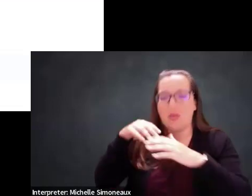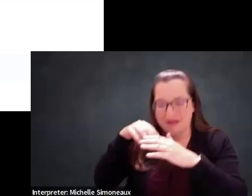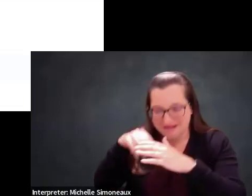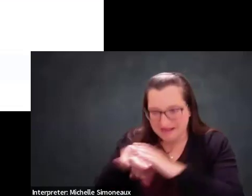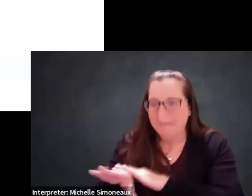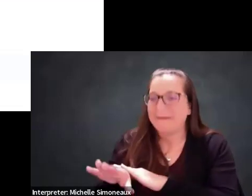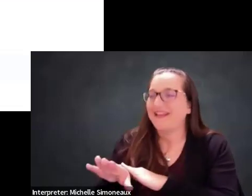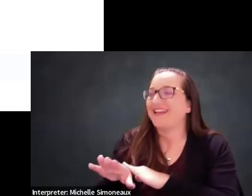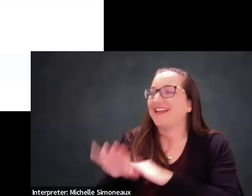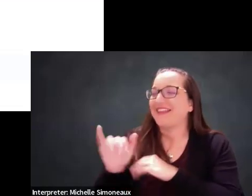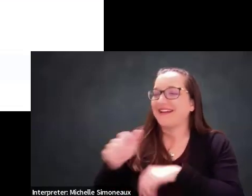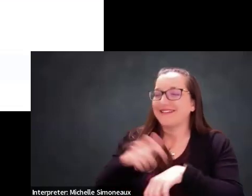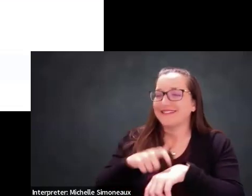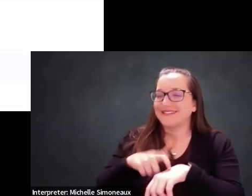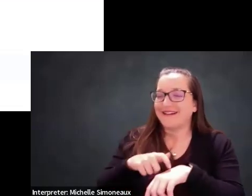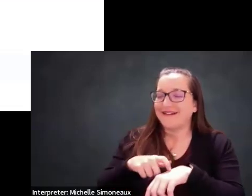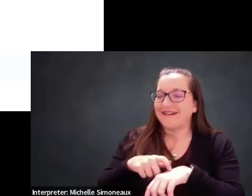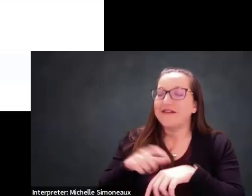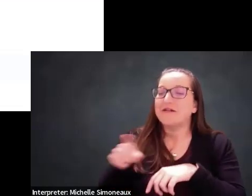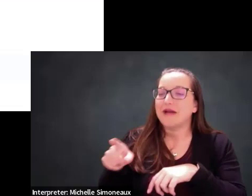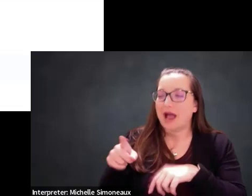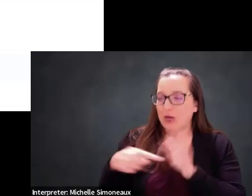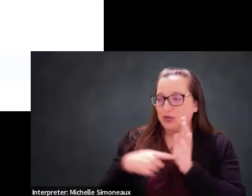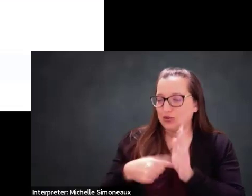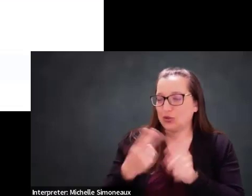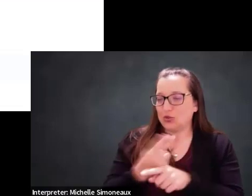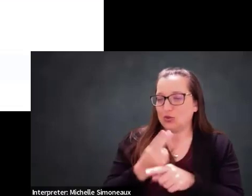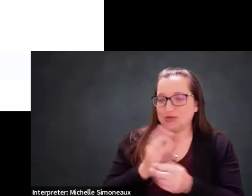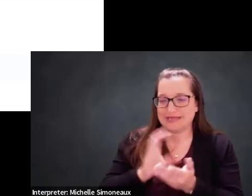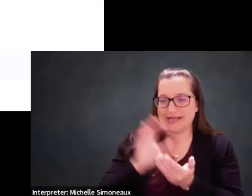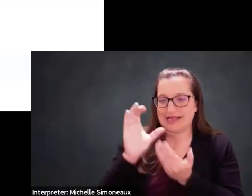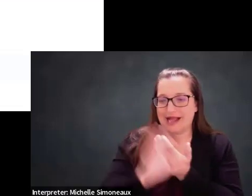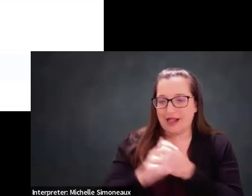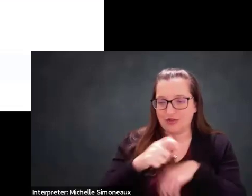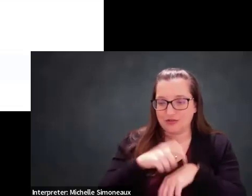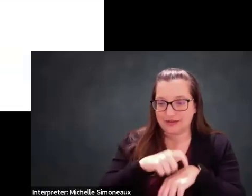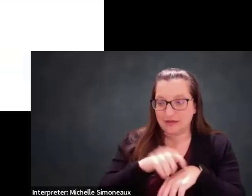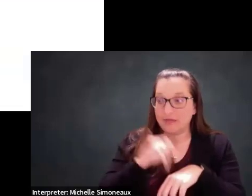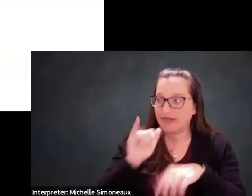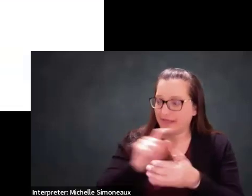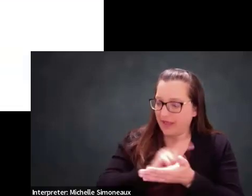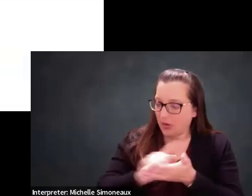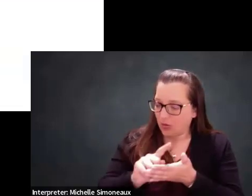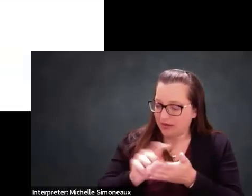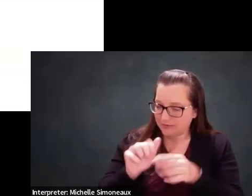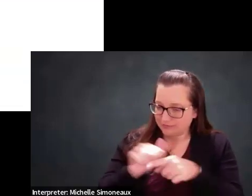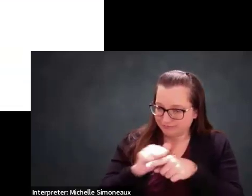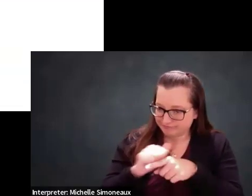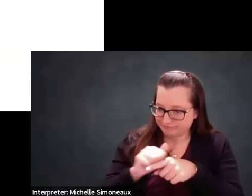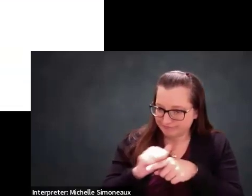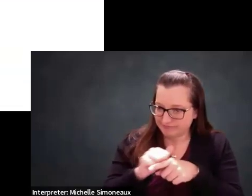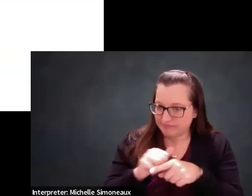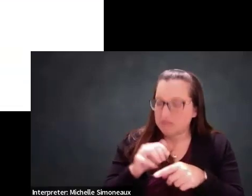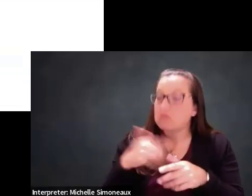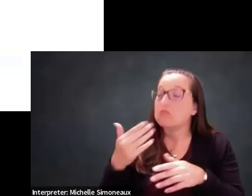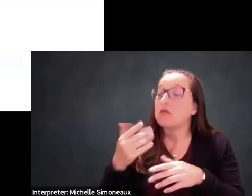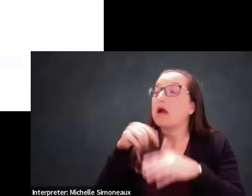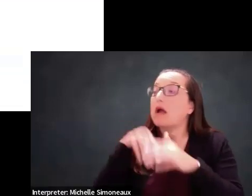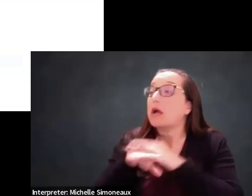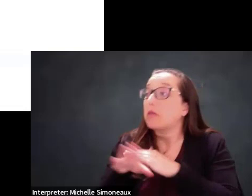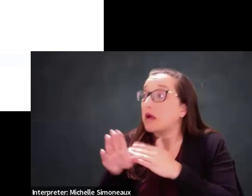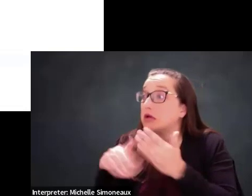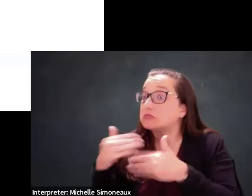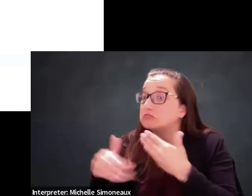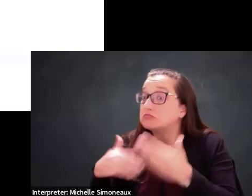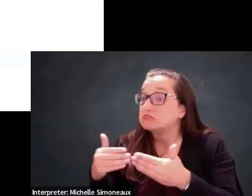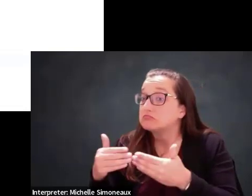time today. And I'm going to show you how to use in calendar time. And then that week, they work on calendar time. And I pop in, I see how it's going. And then we add like